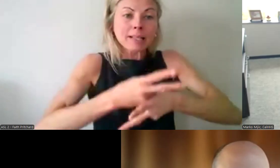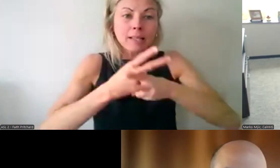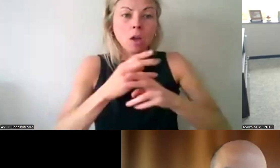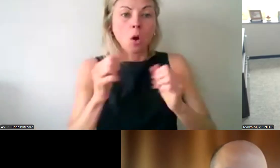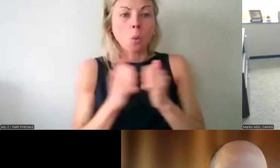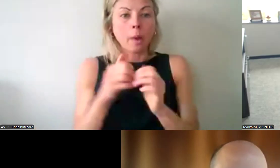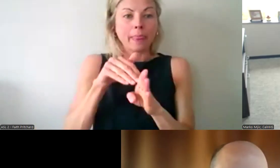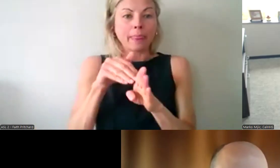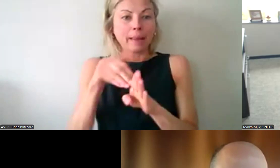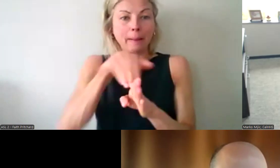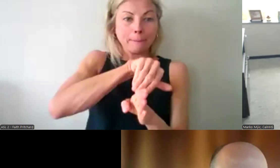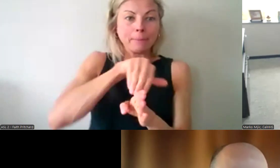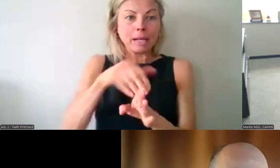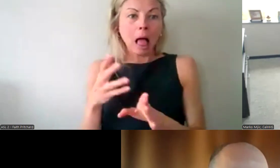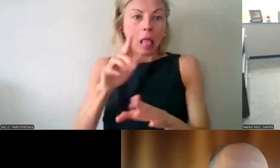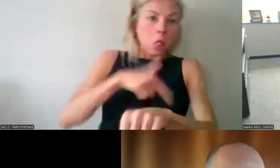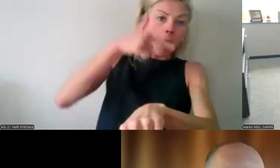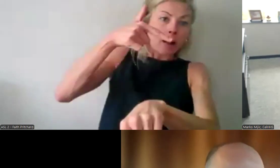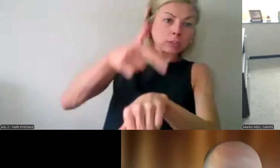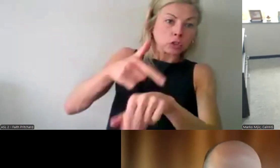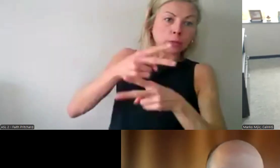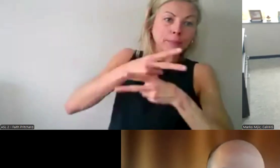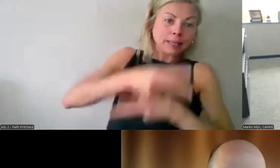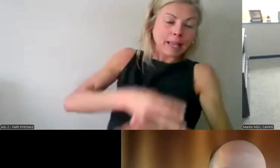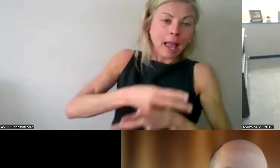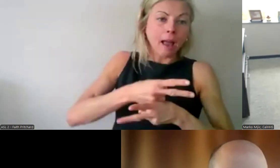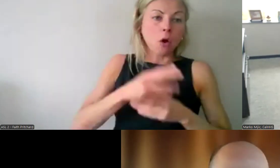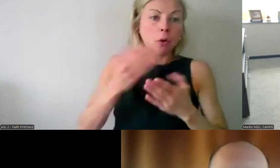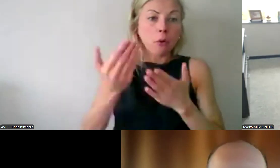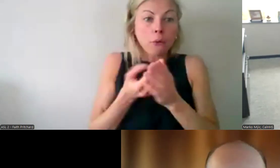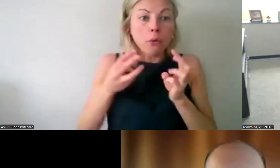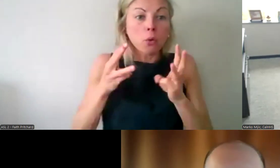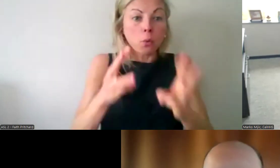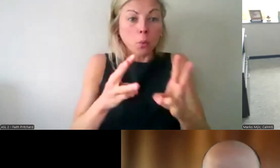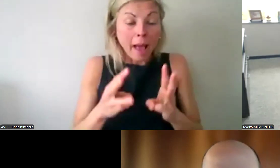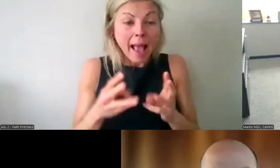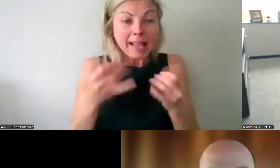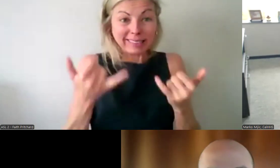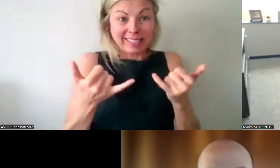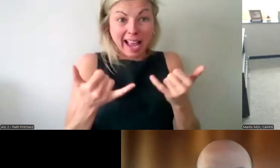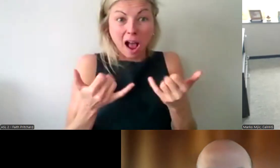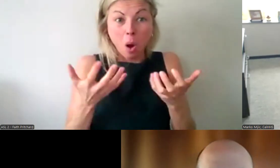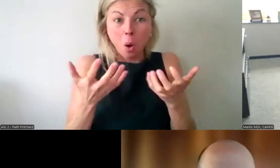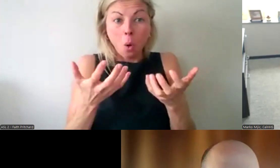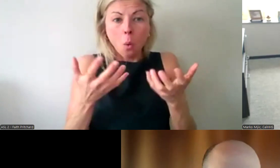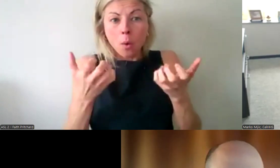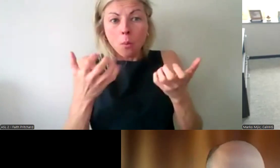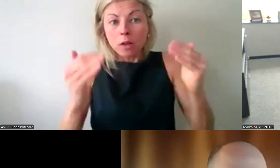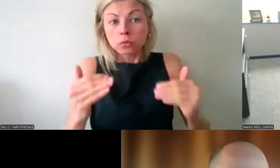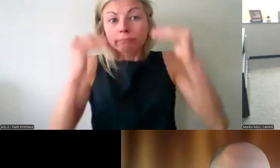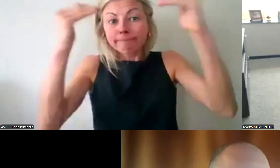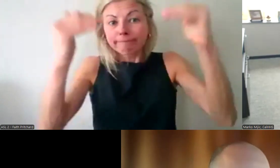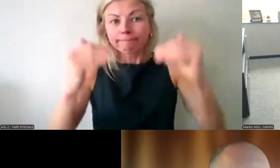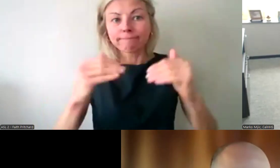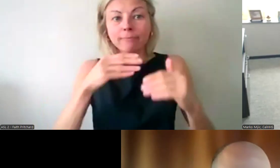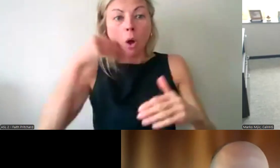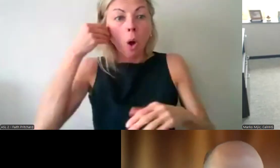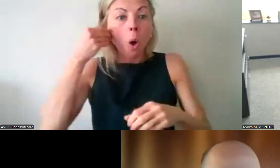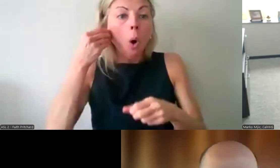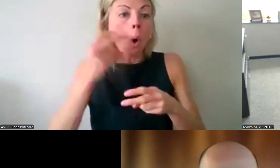institutions. As we build new ways of providing that care, we think the bias should be for home care. The bias should be